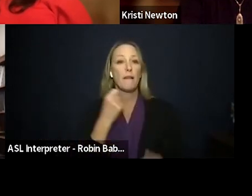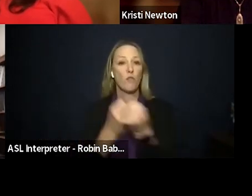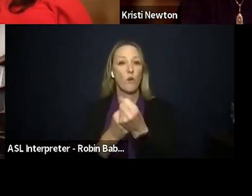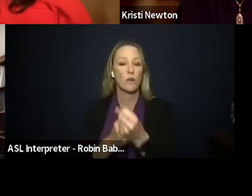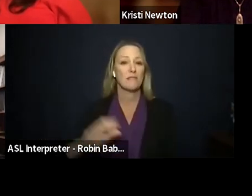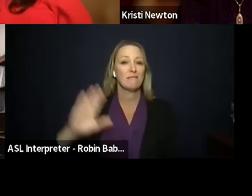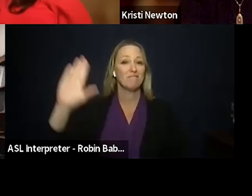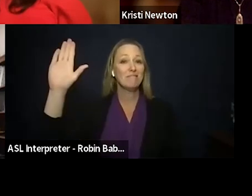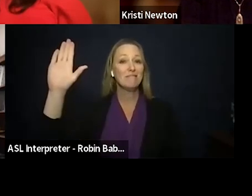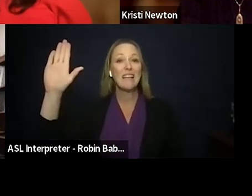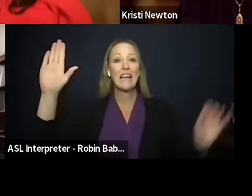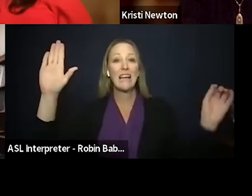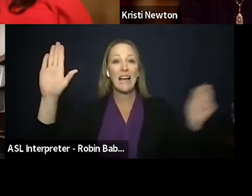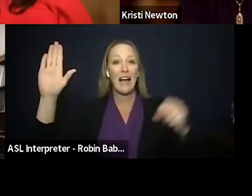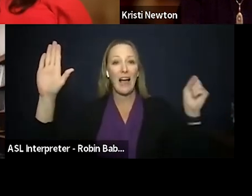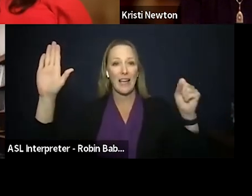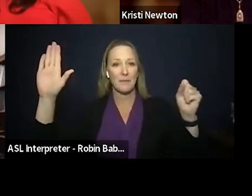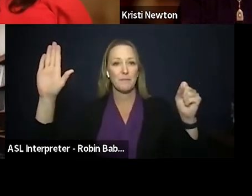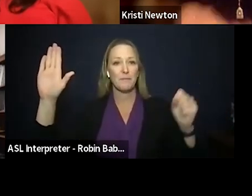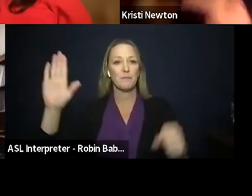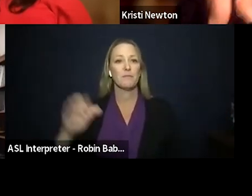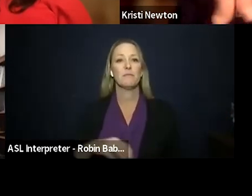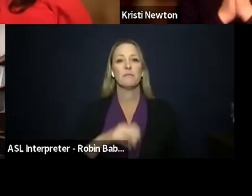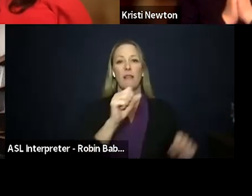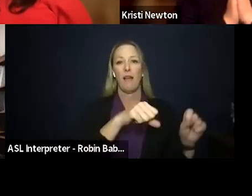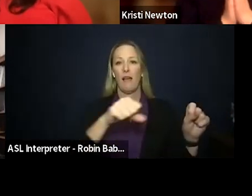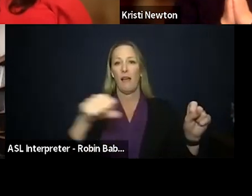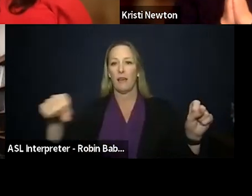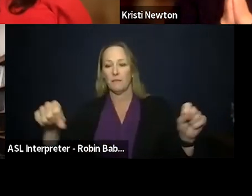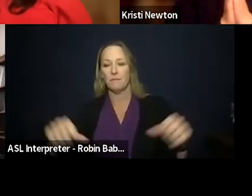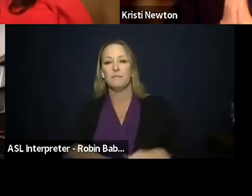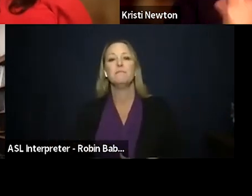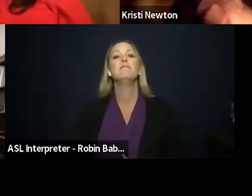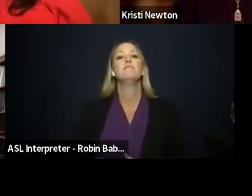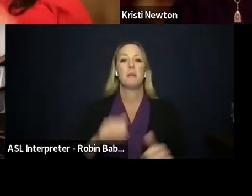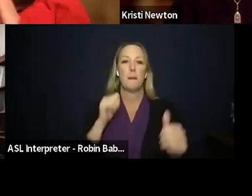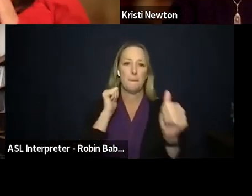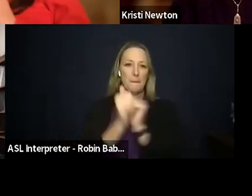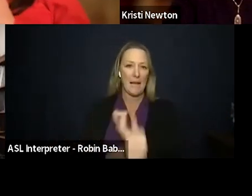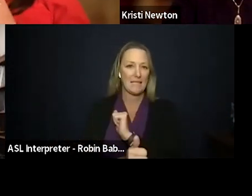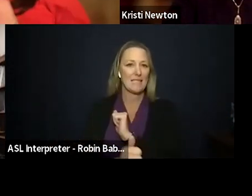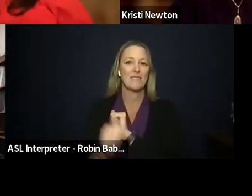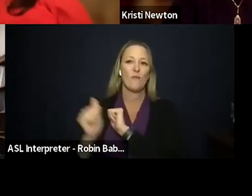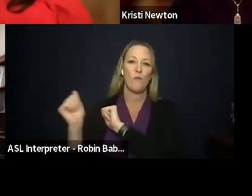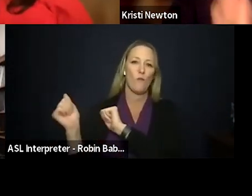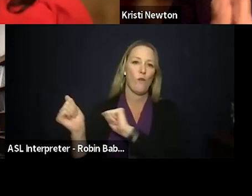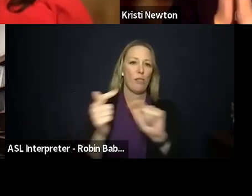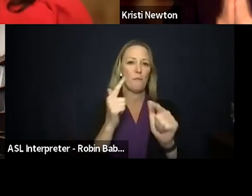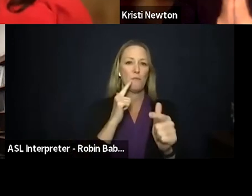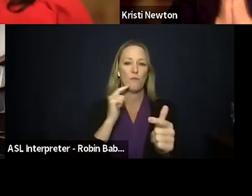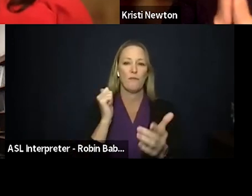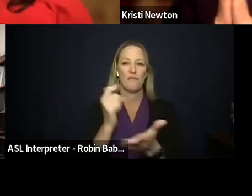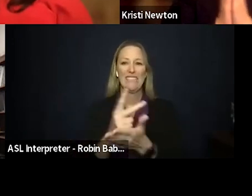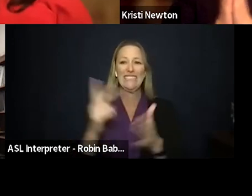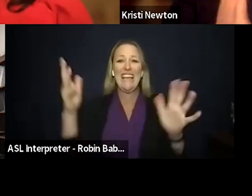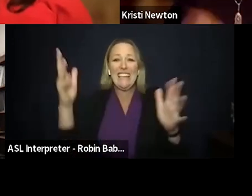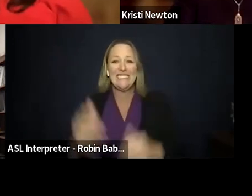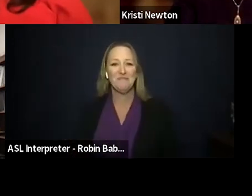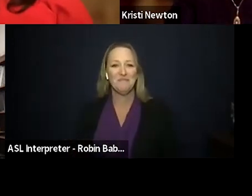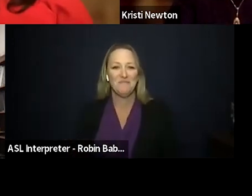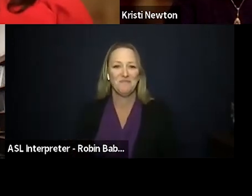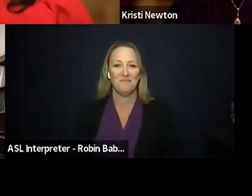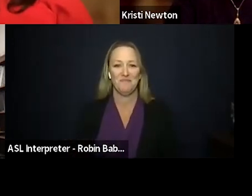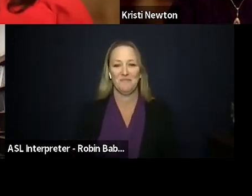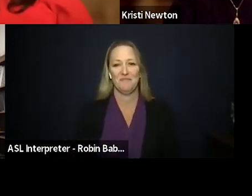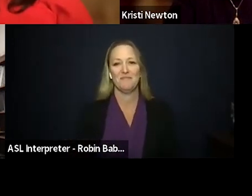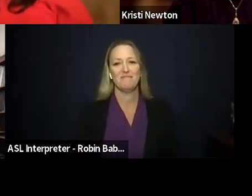hand and say aye aye aye aye motion passes unanimously yay thank